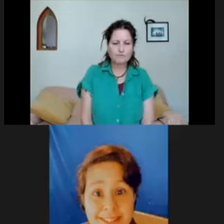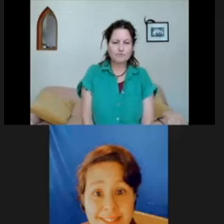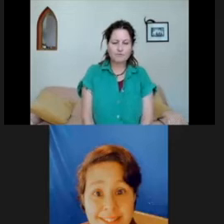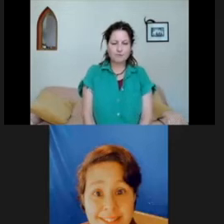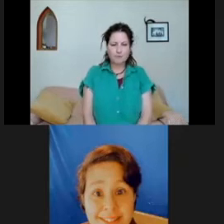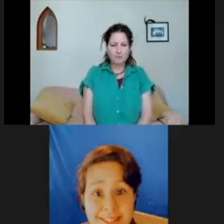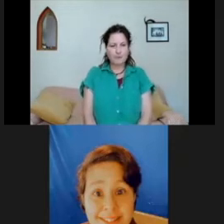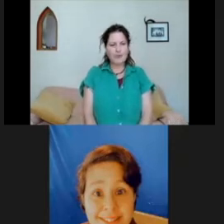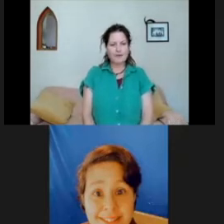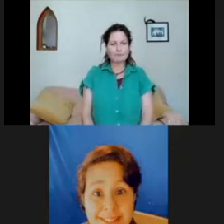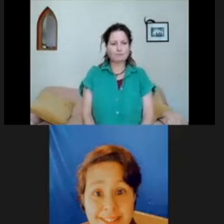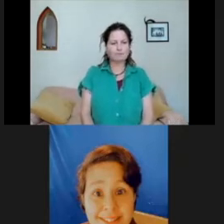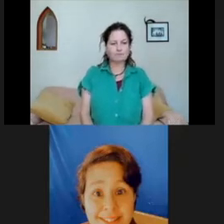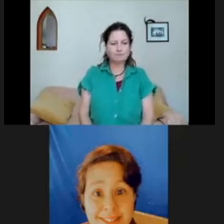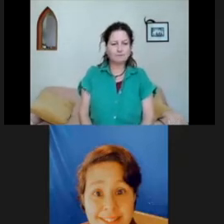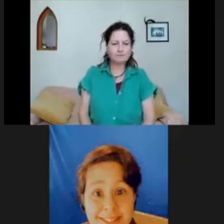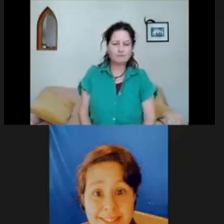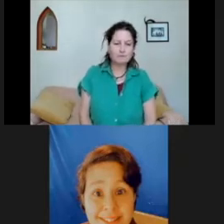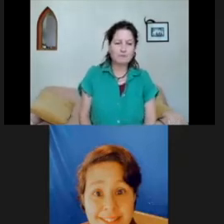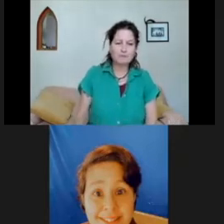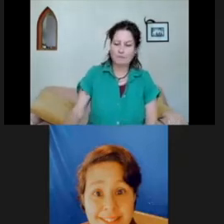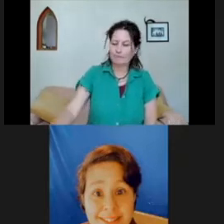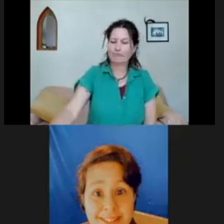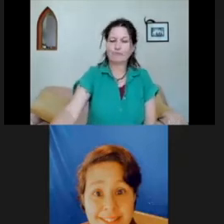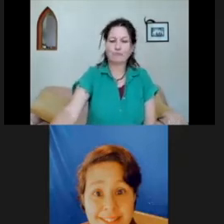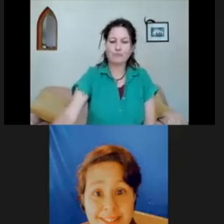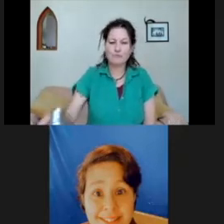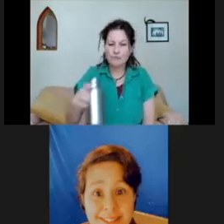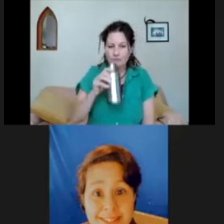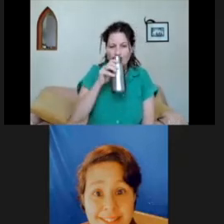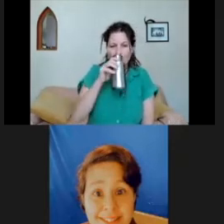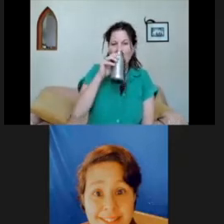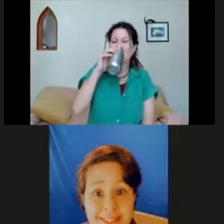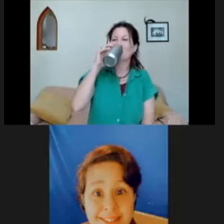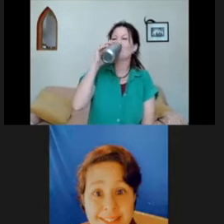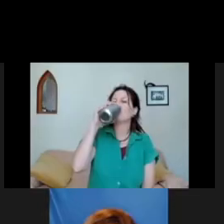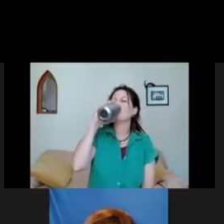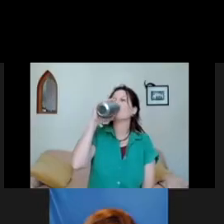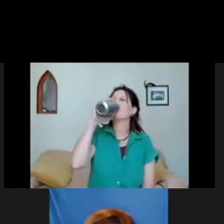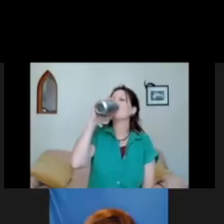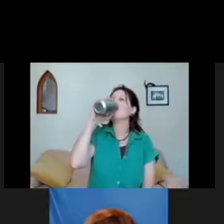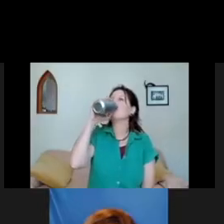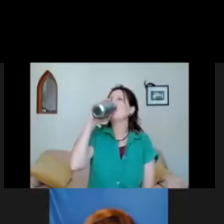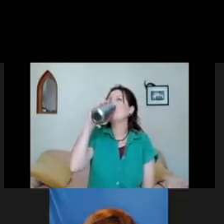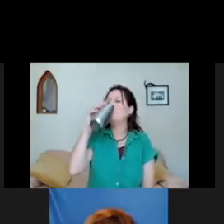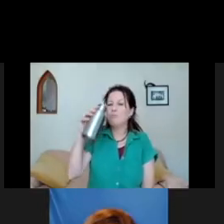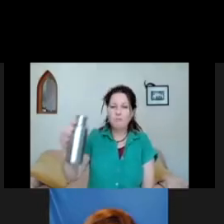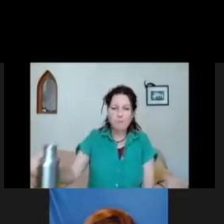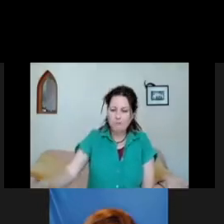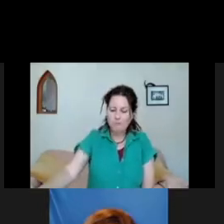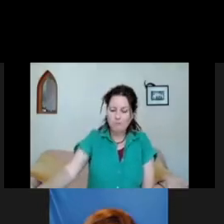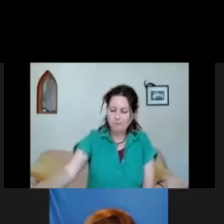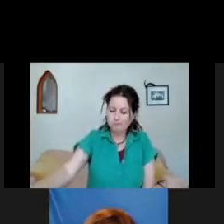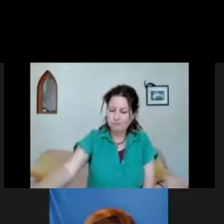knock about now. Play your day. I'm excited, energized. Can't